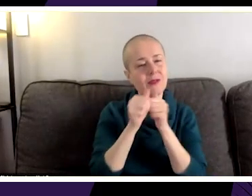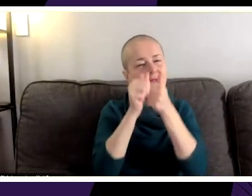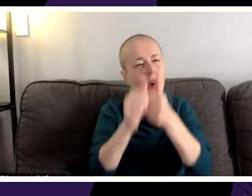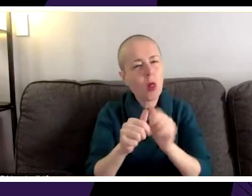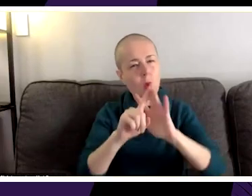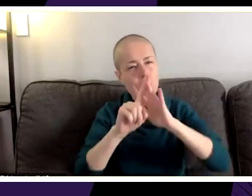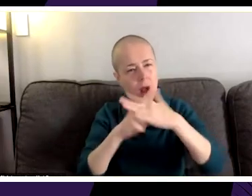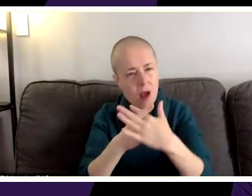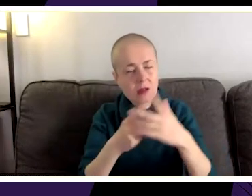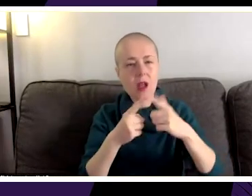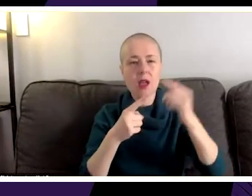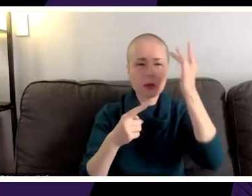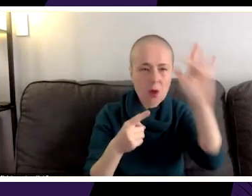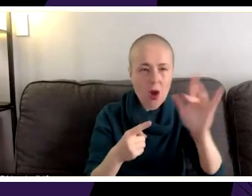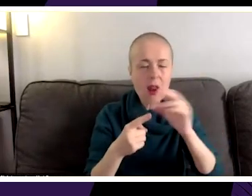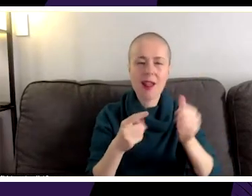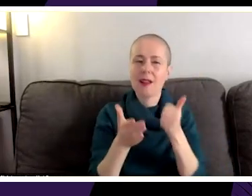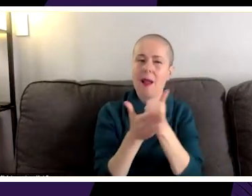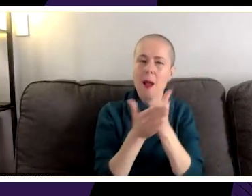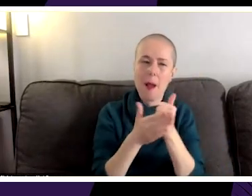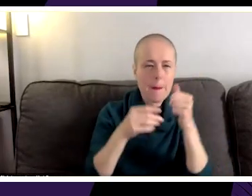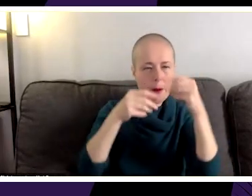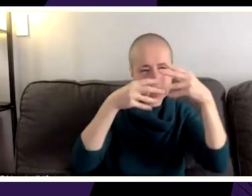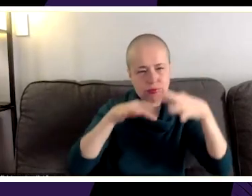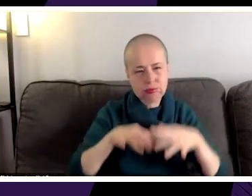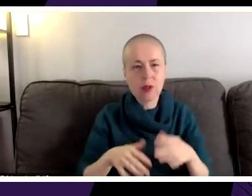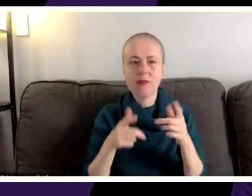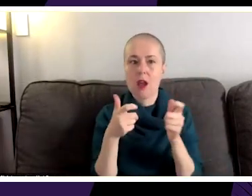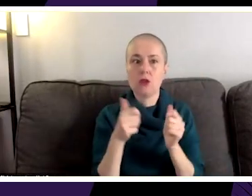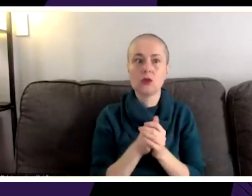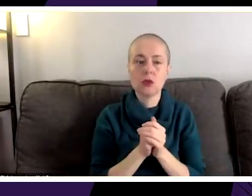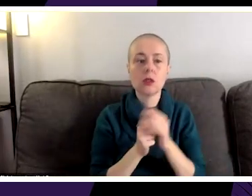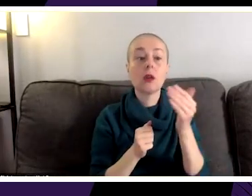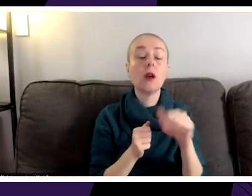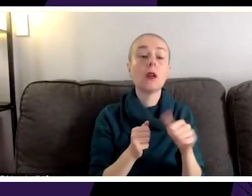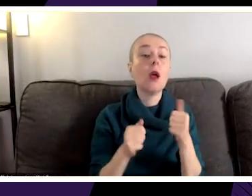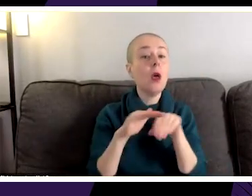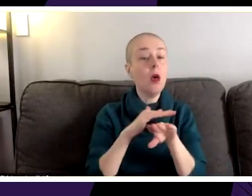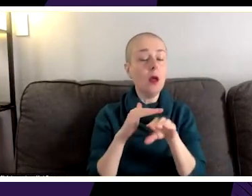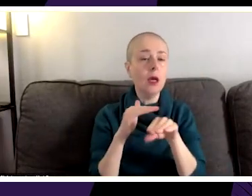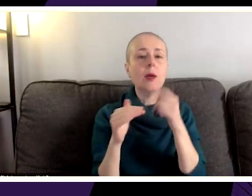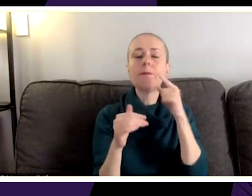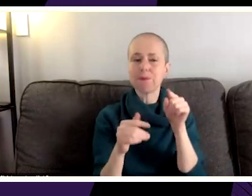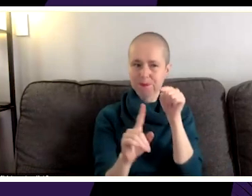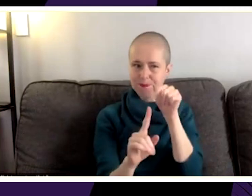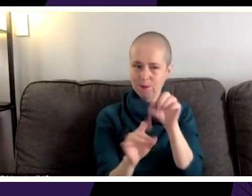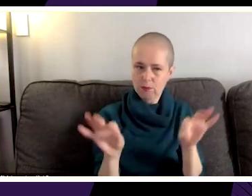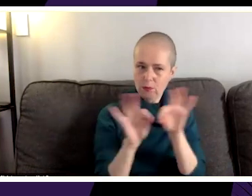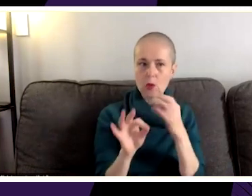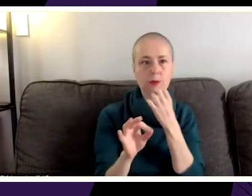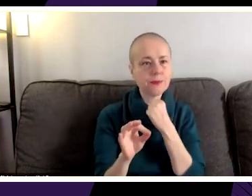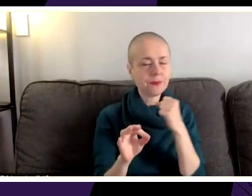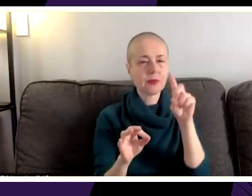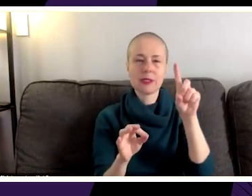helps you code faster. Another very important part of this project was accessibility. Creativity should be for everyone, no matter